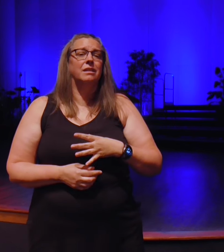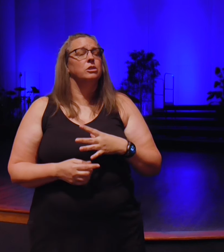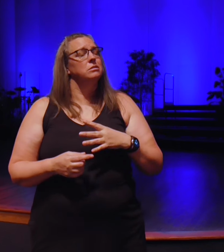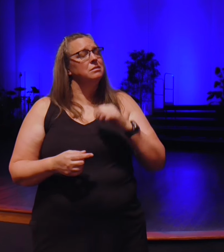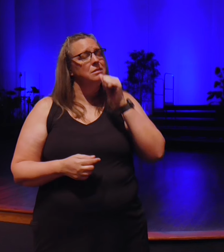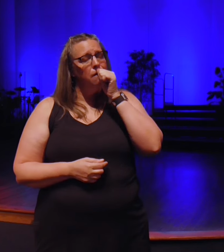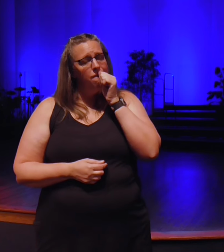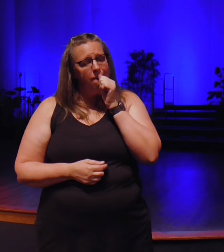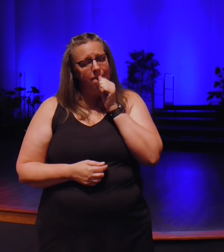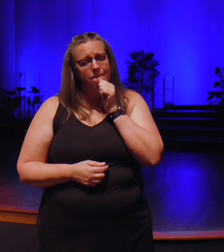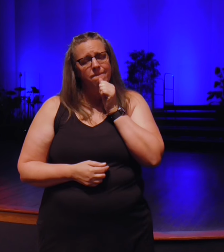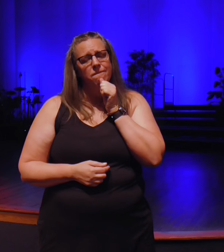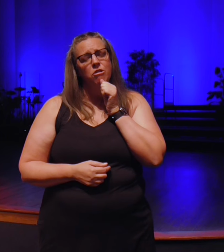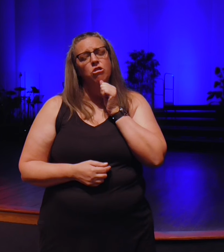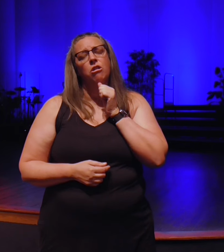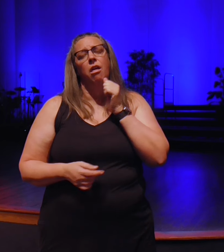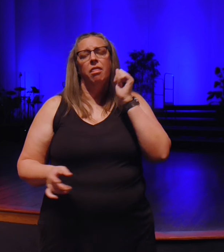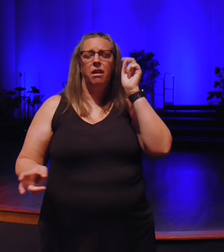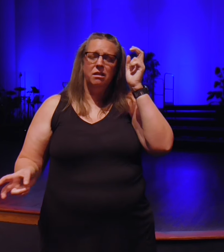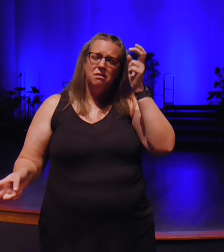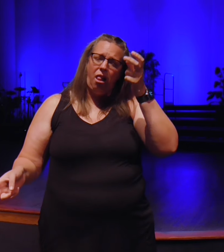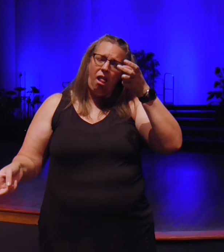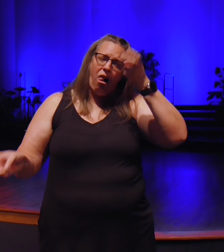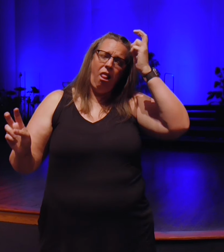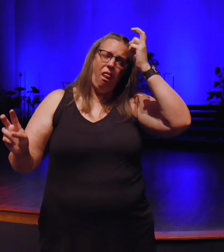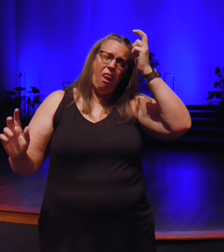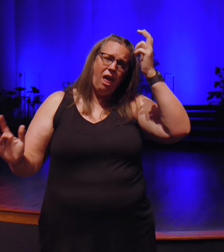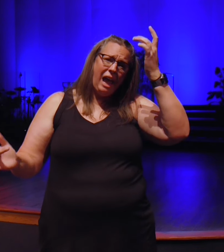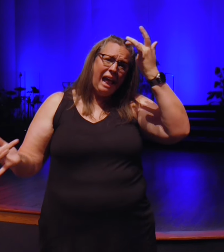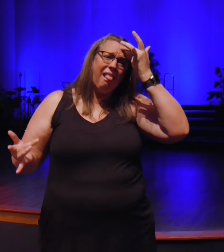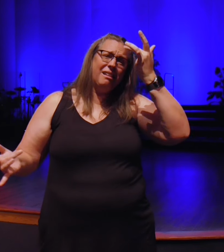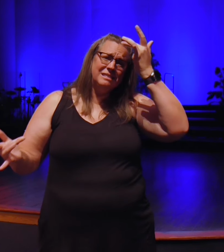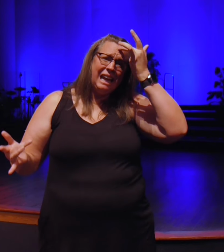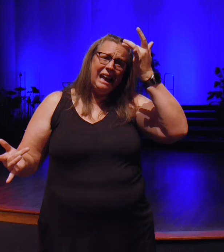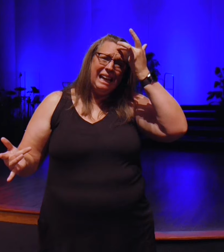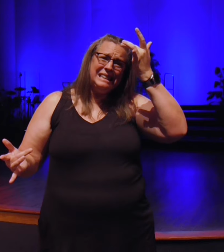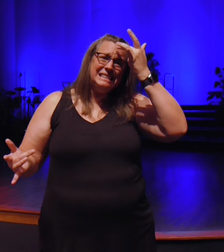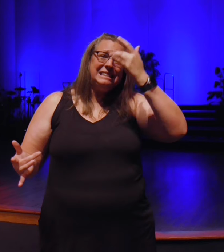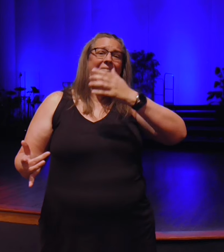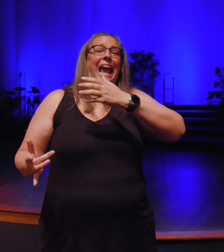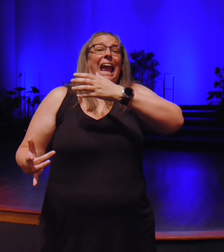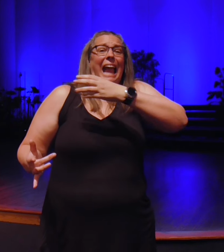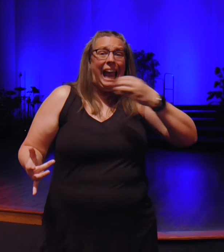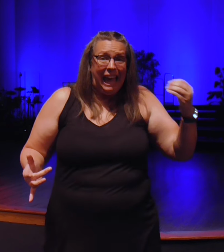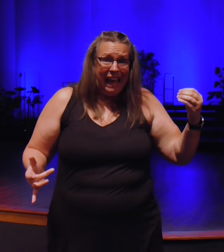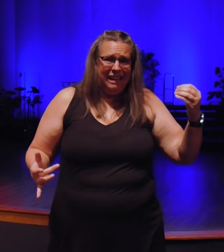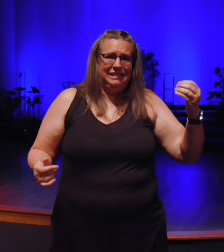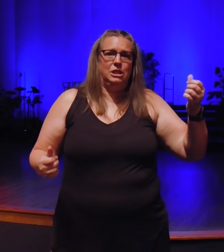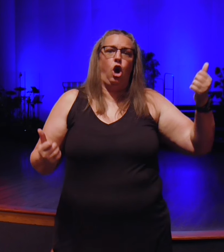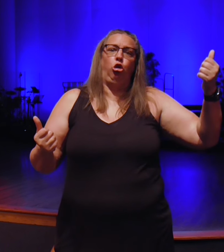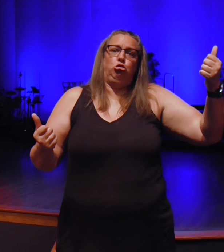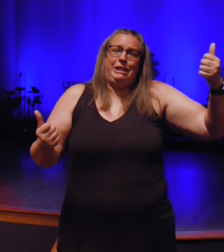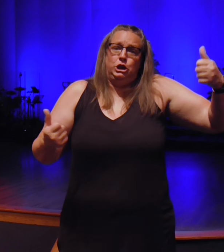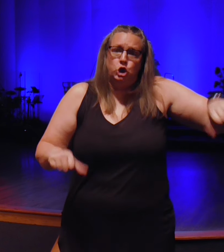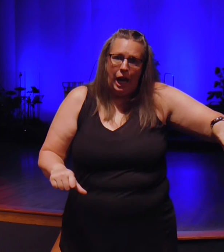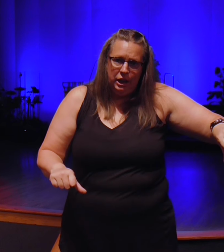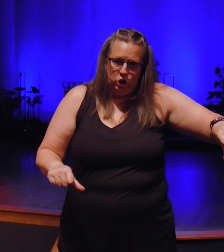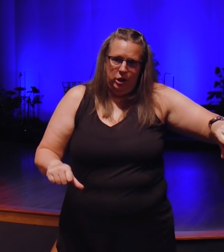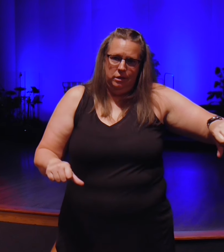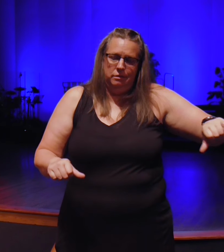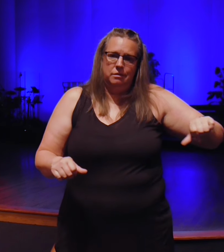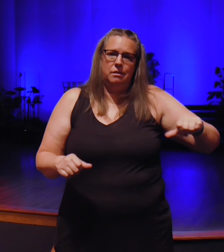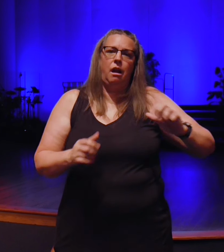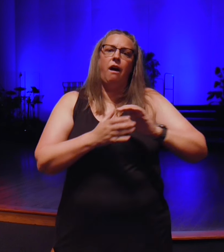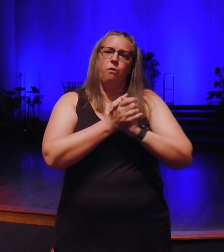most terrible of illnesses while at the same time experiencing the rejection of their place of